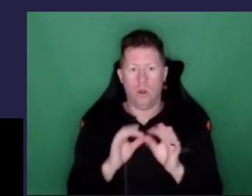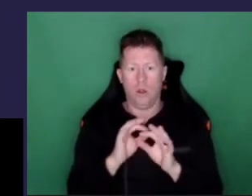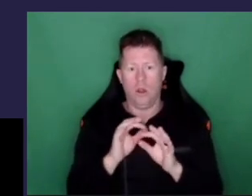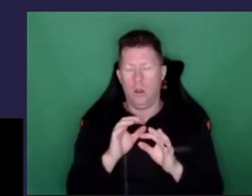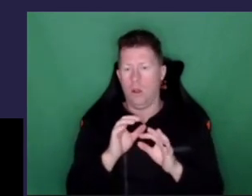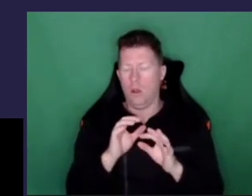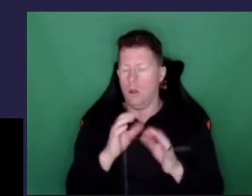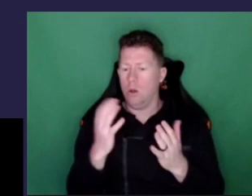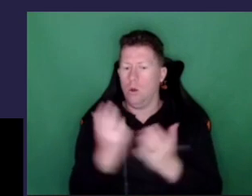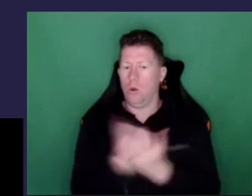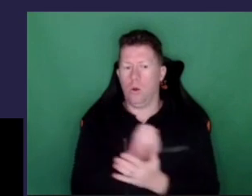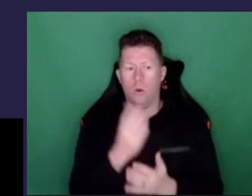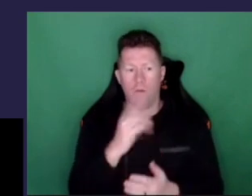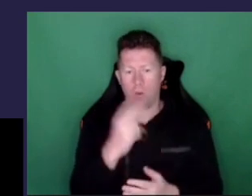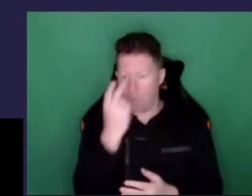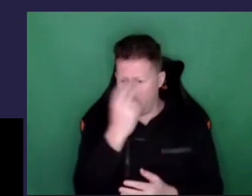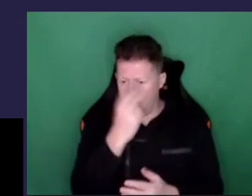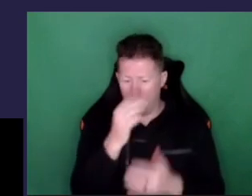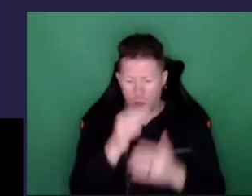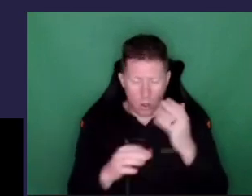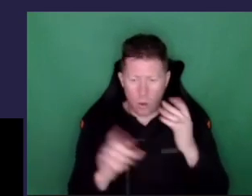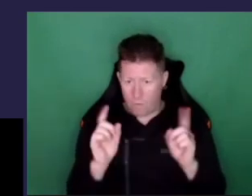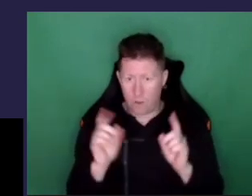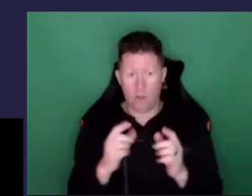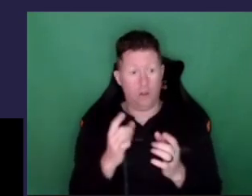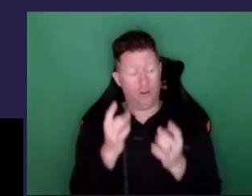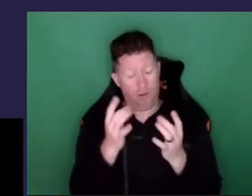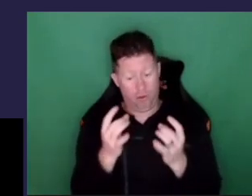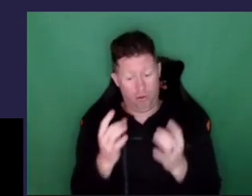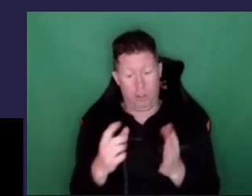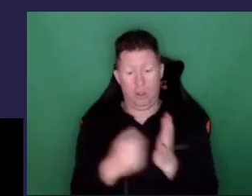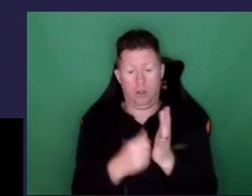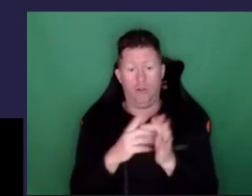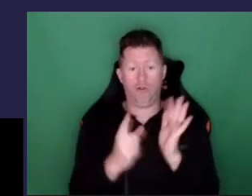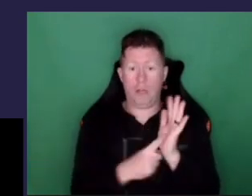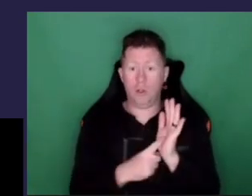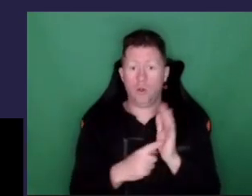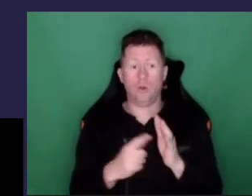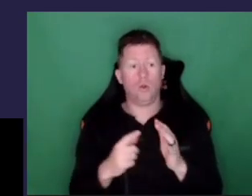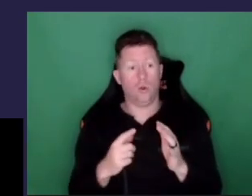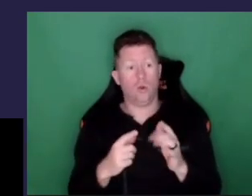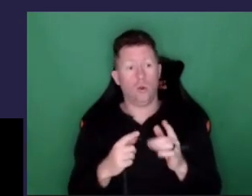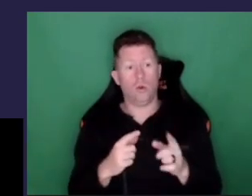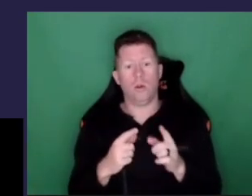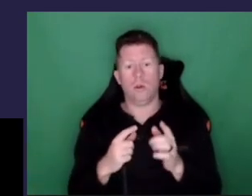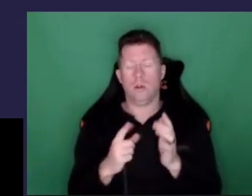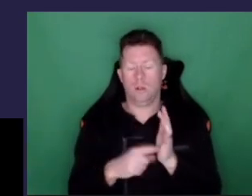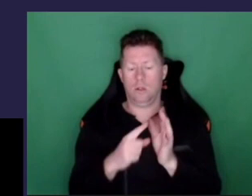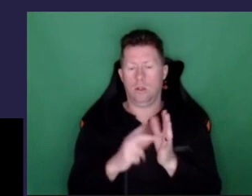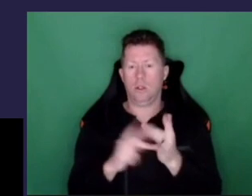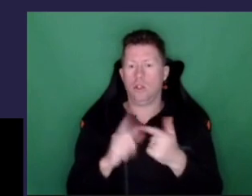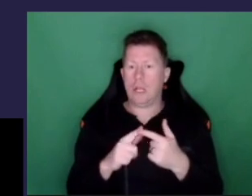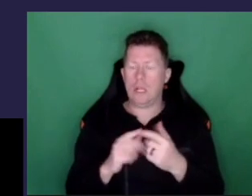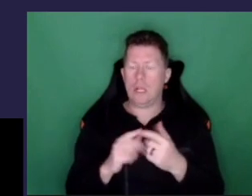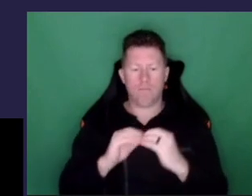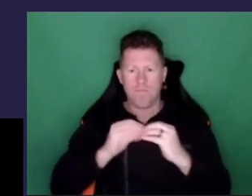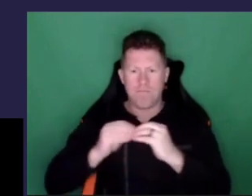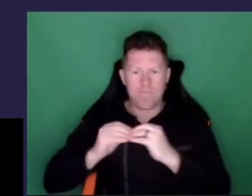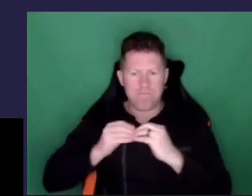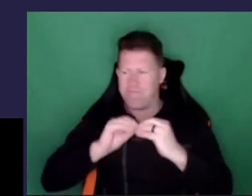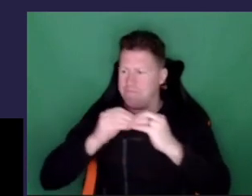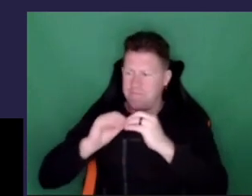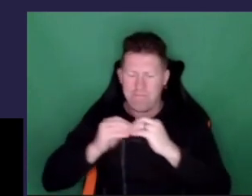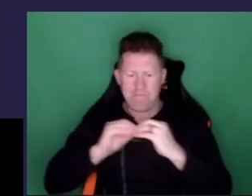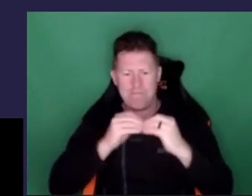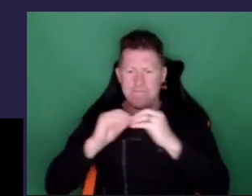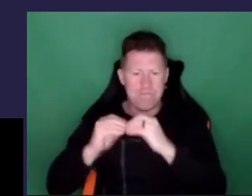that. And then when it came time for Rachel to leave the hospital, Janie had begun talking with all sorts of people about Rachel.